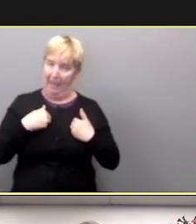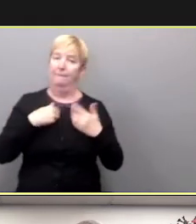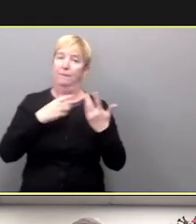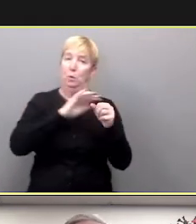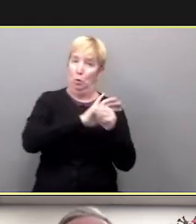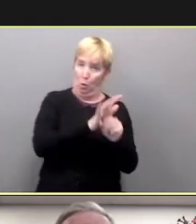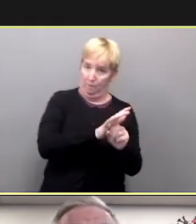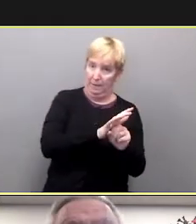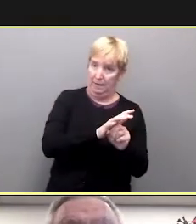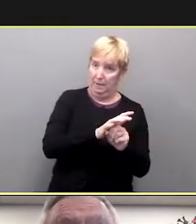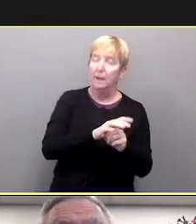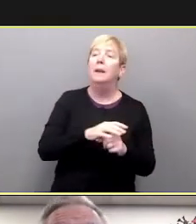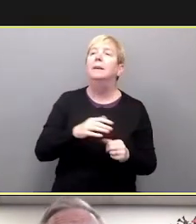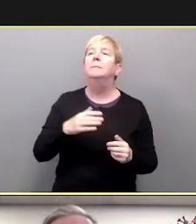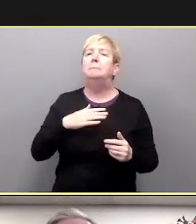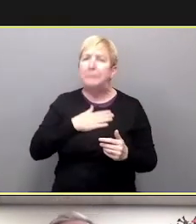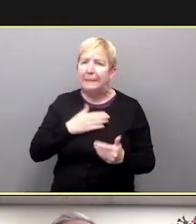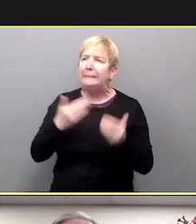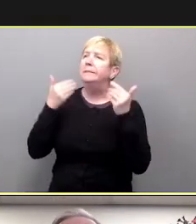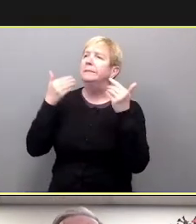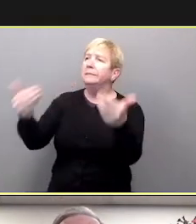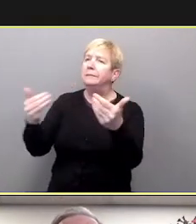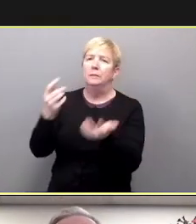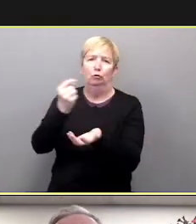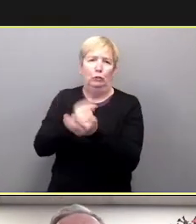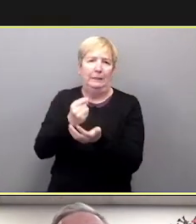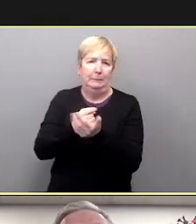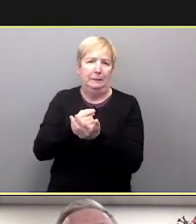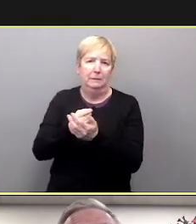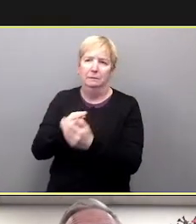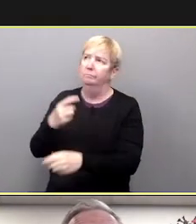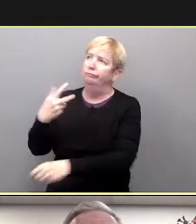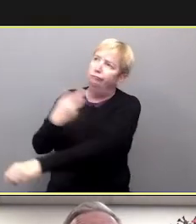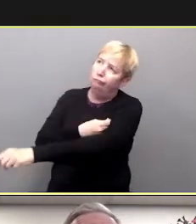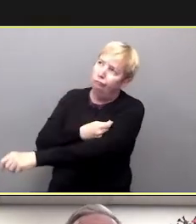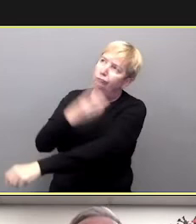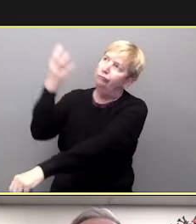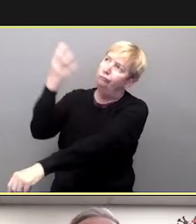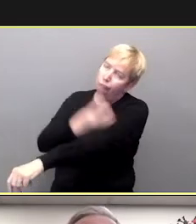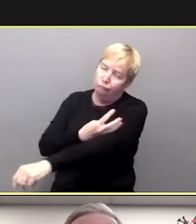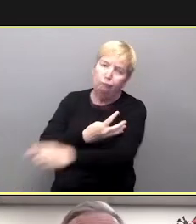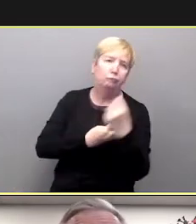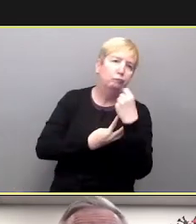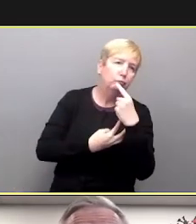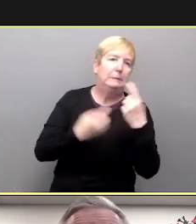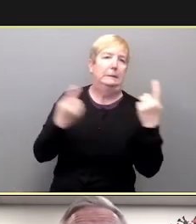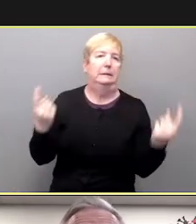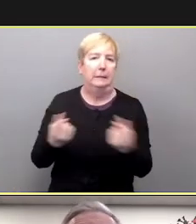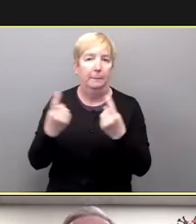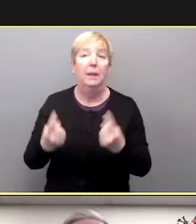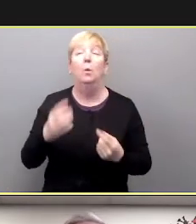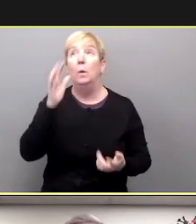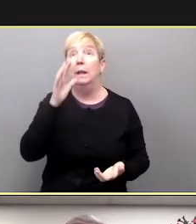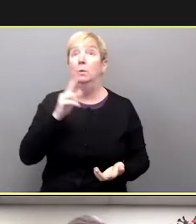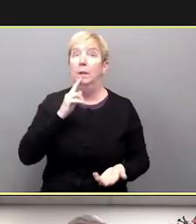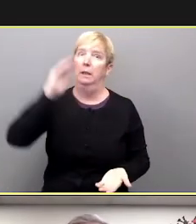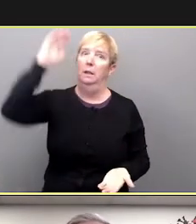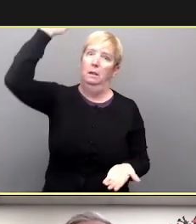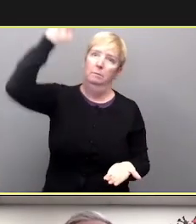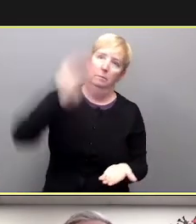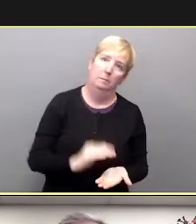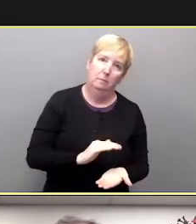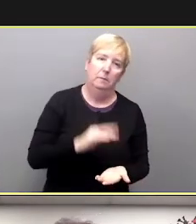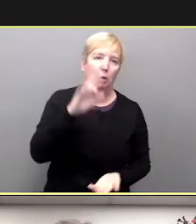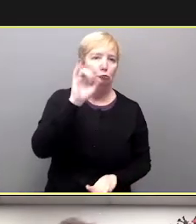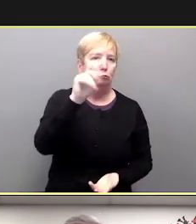factor, please seek out treatment. It will dramatically lower your chances of being in the hospital, and it will really, really help the folks who've been